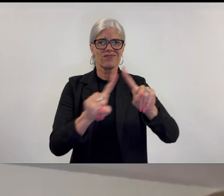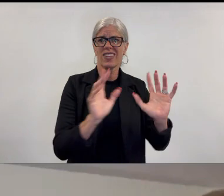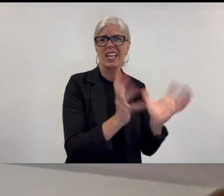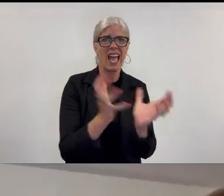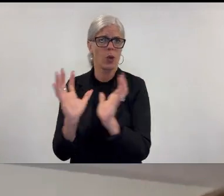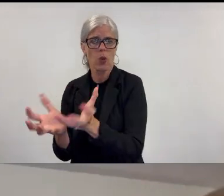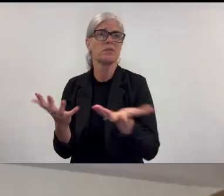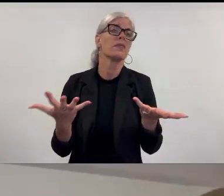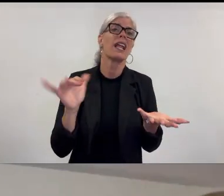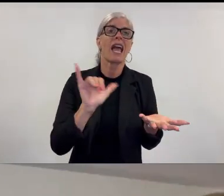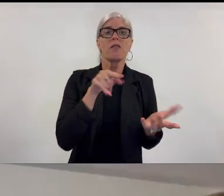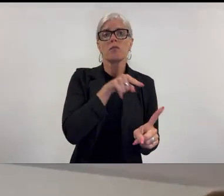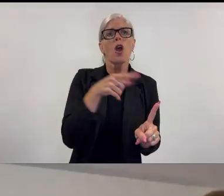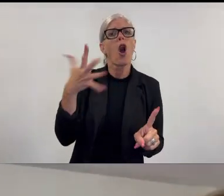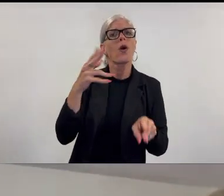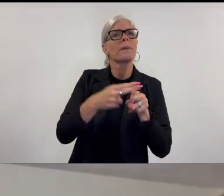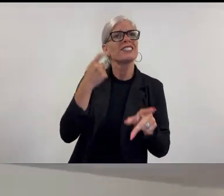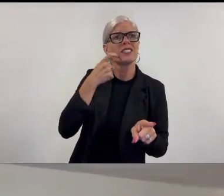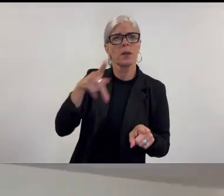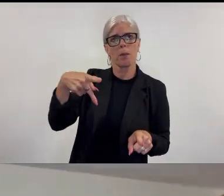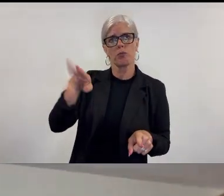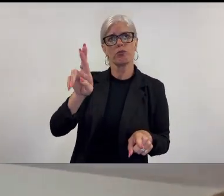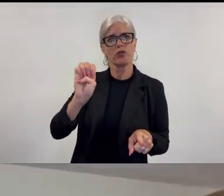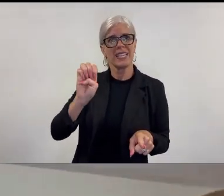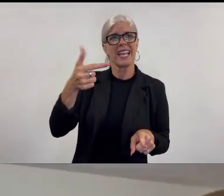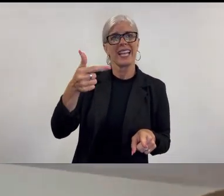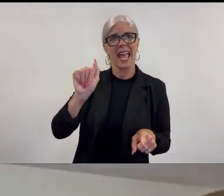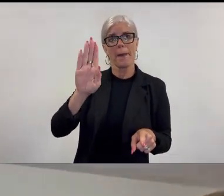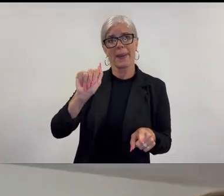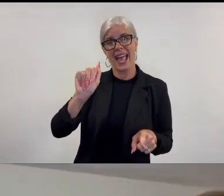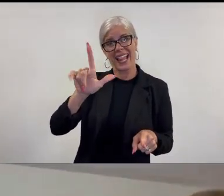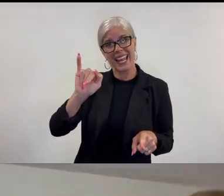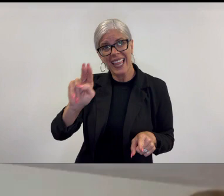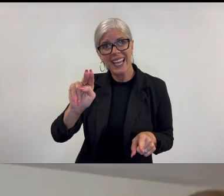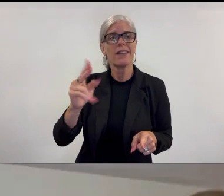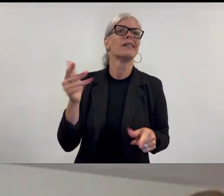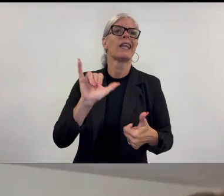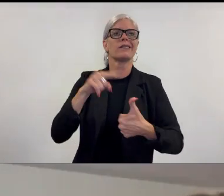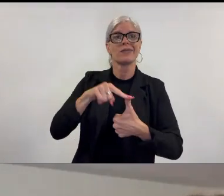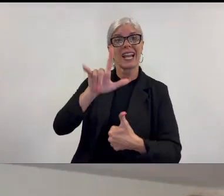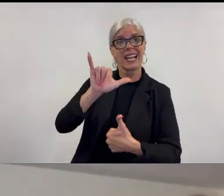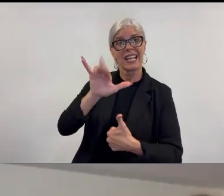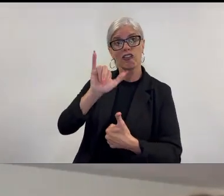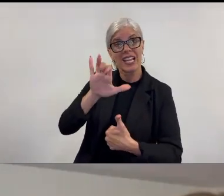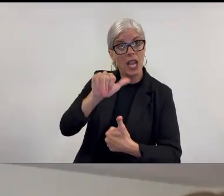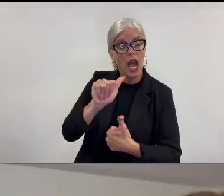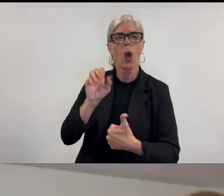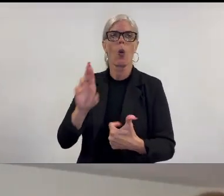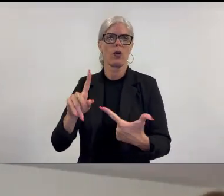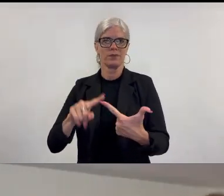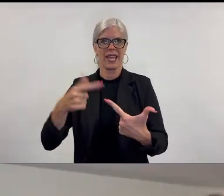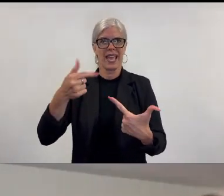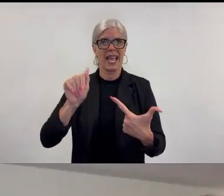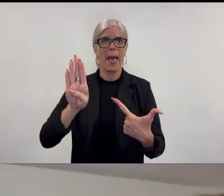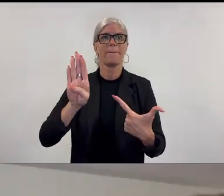are in different categories. So you mentioned the pregabalin, the Lyrica or gabapentin,